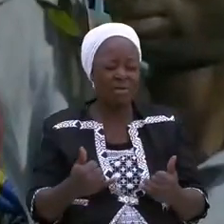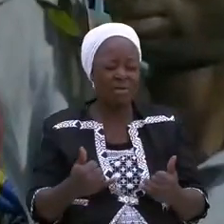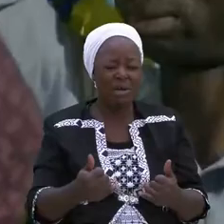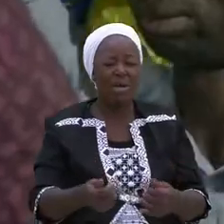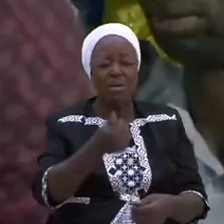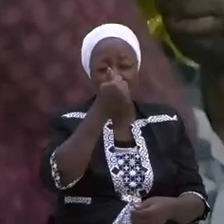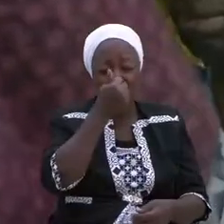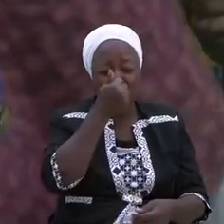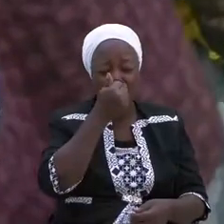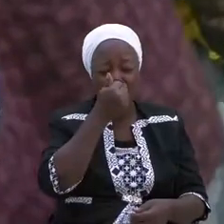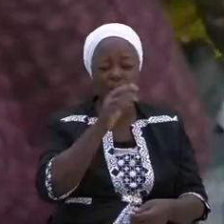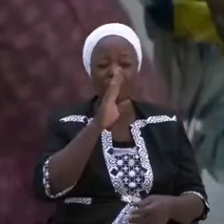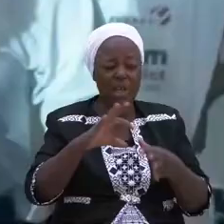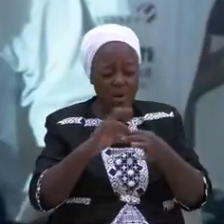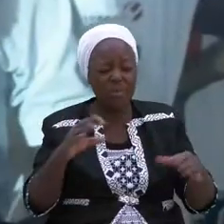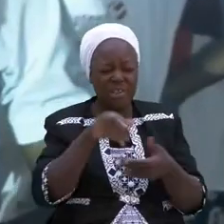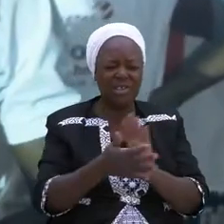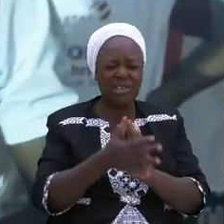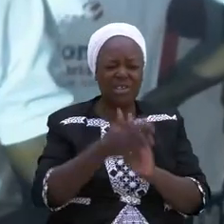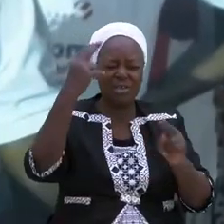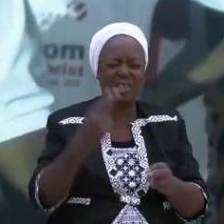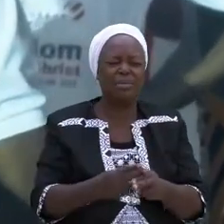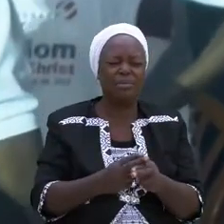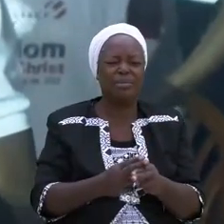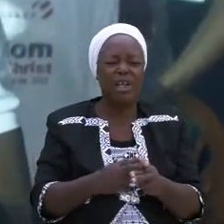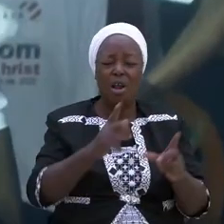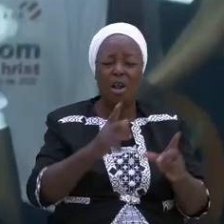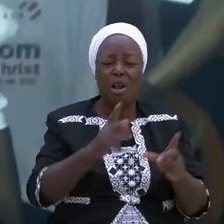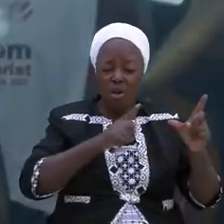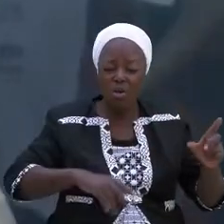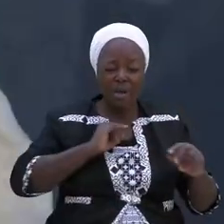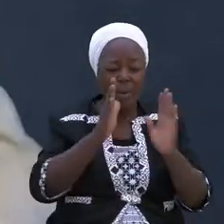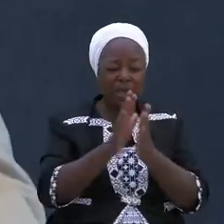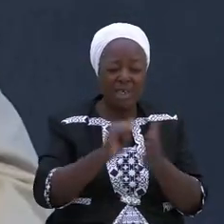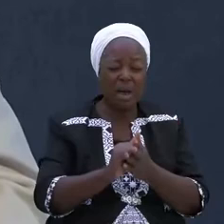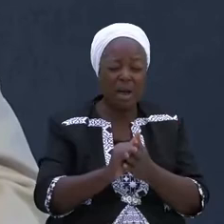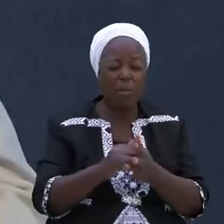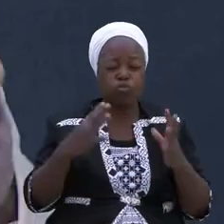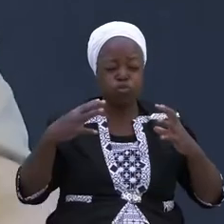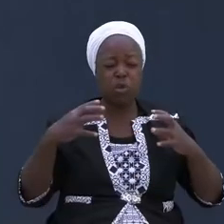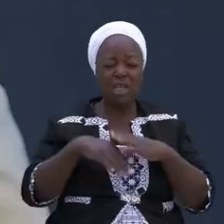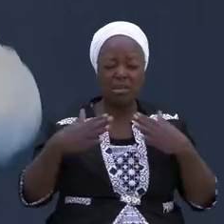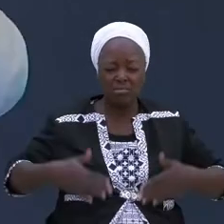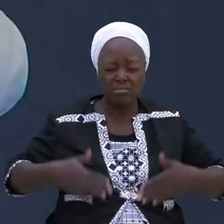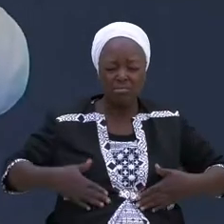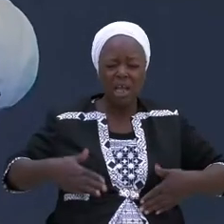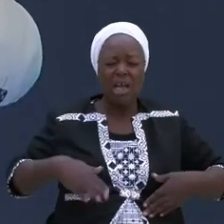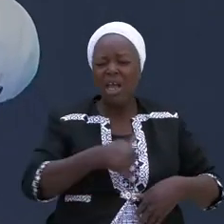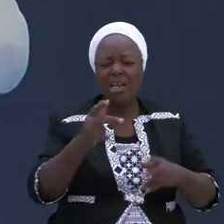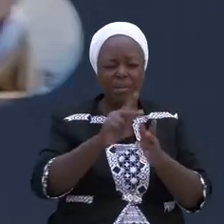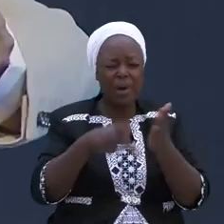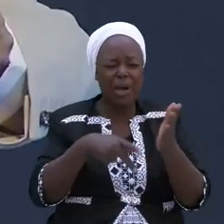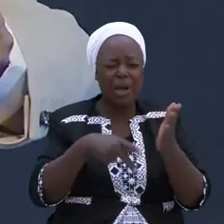tongues be loose in Jesus' name. Lord, I pray that swelling in the tummy, any part of the